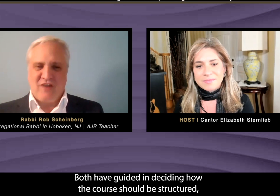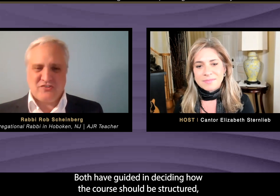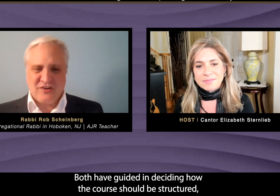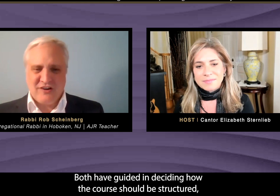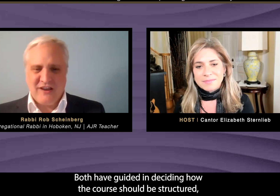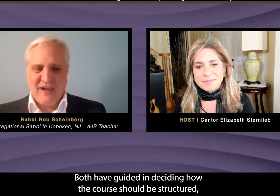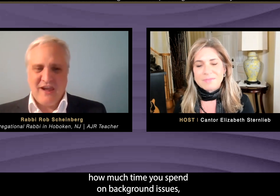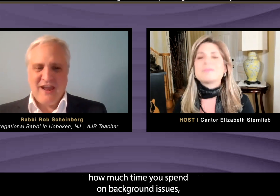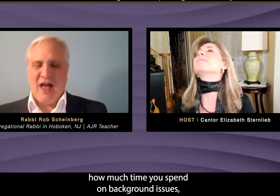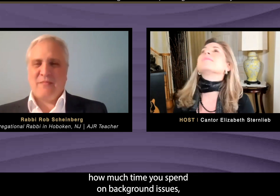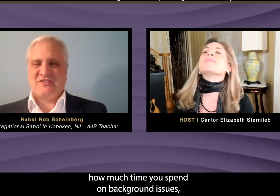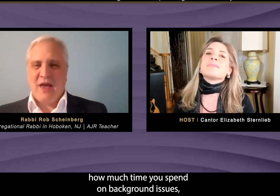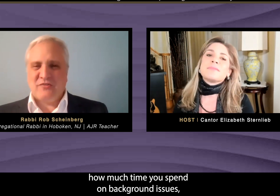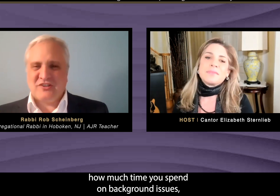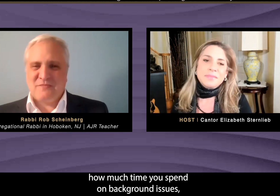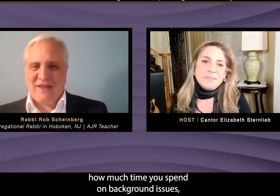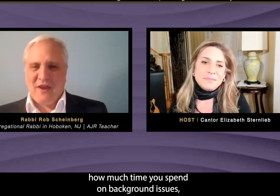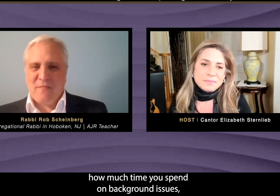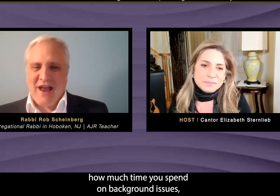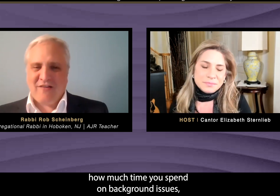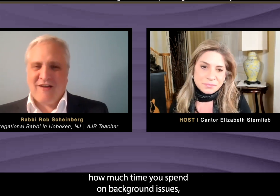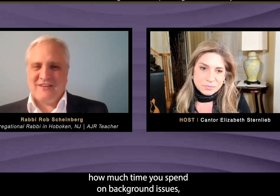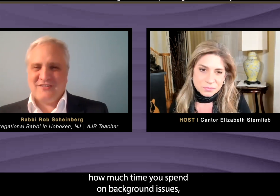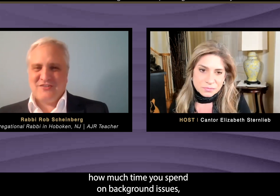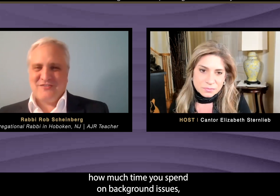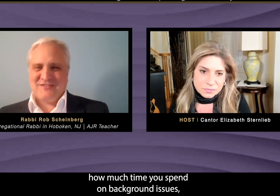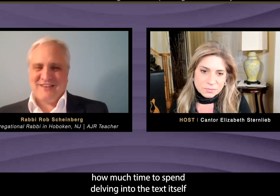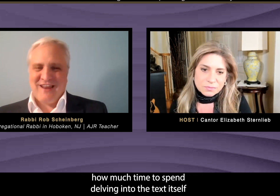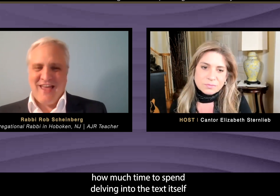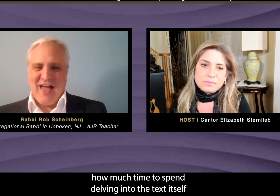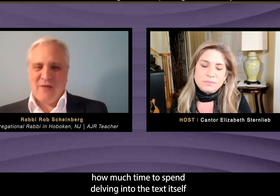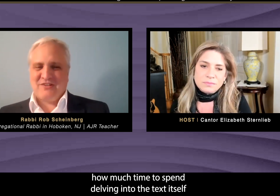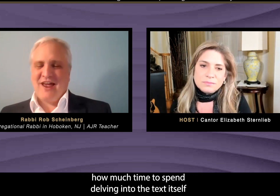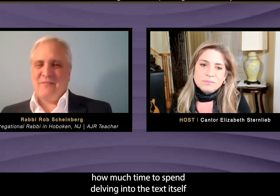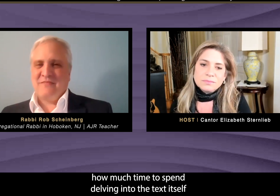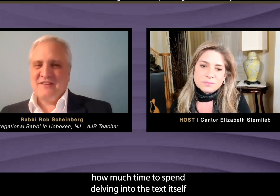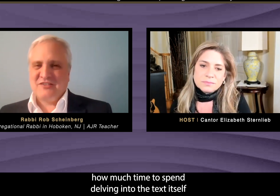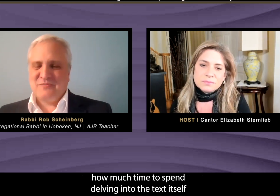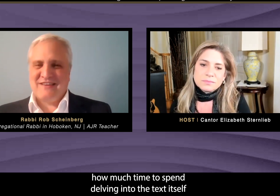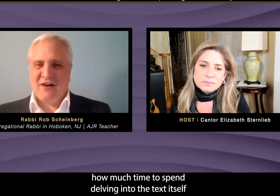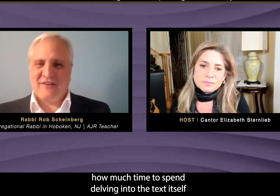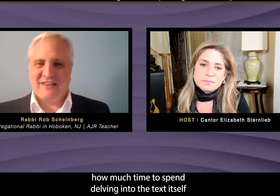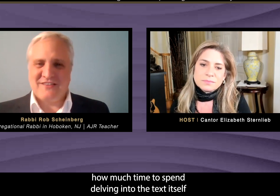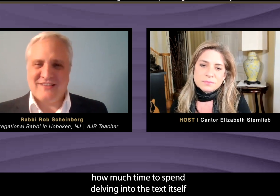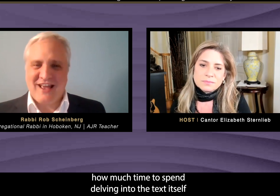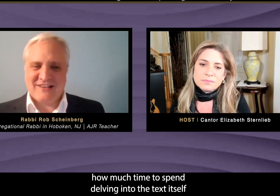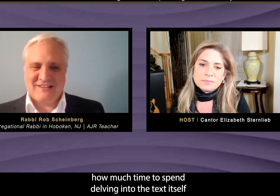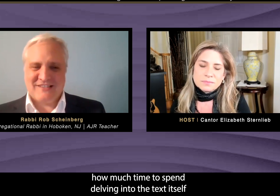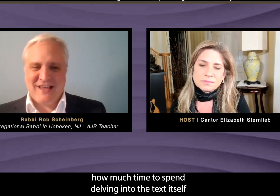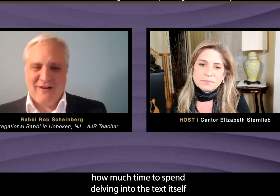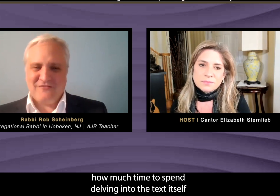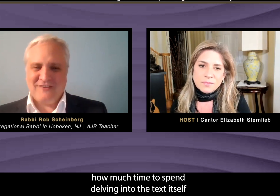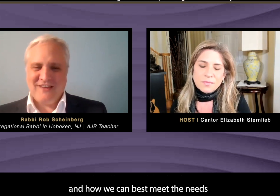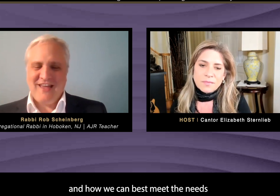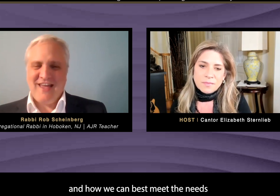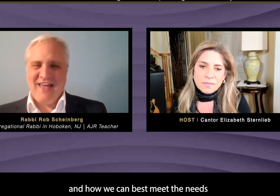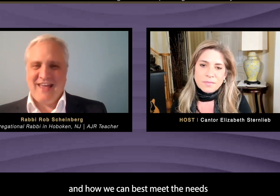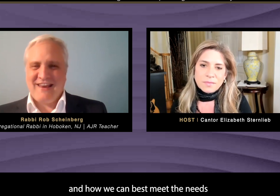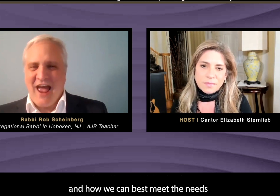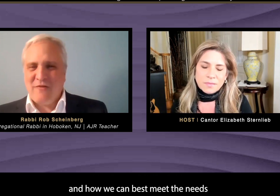course should be structured, how much time we should spend on background issues, and how much time to spend delving into the text